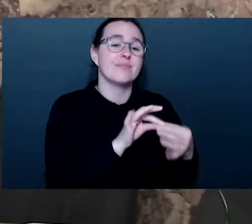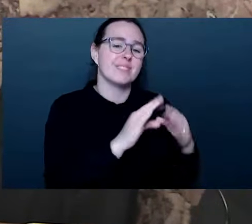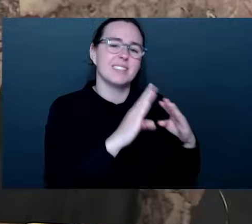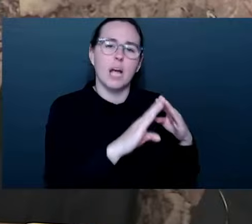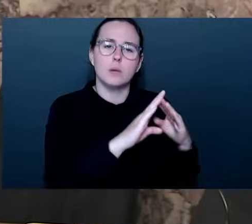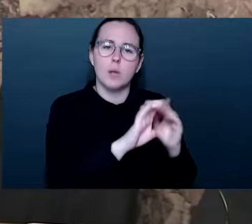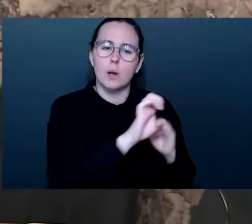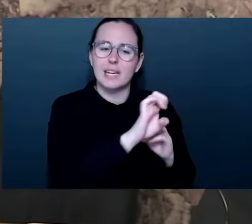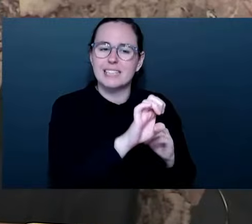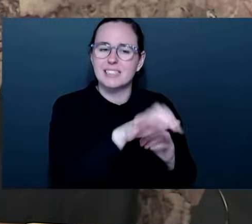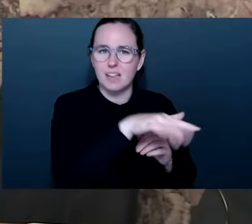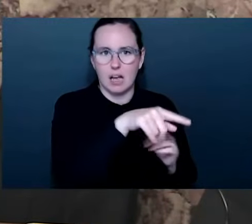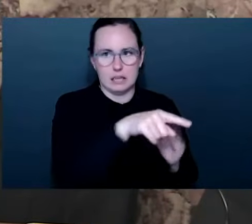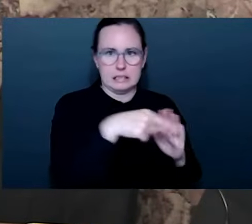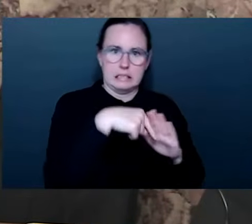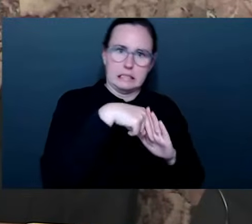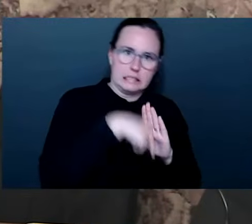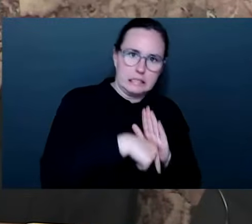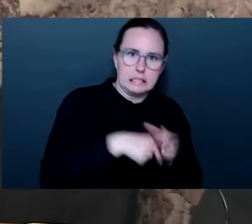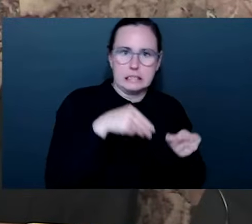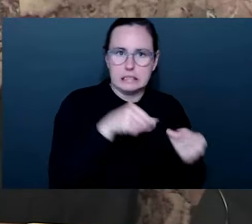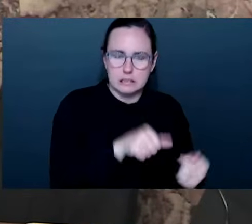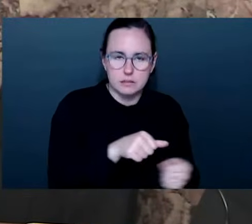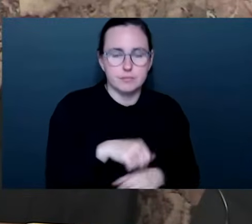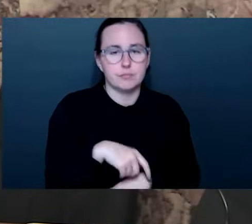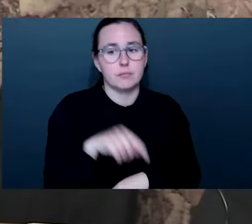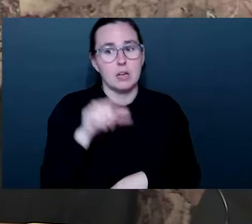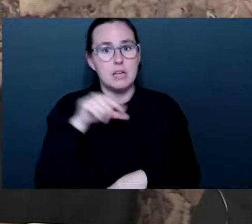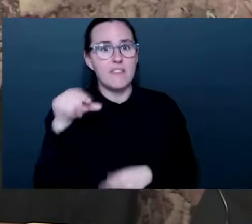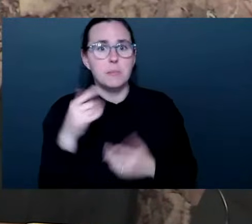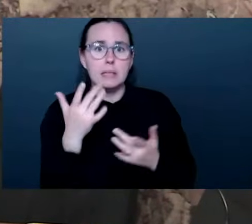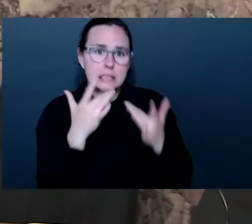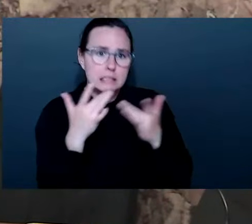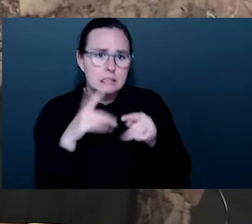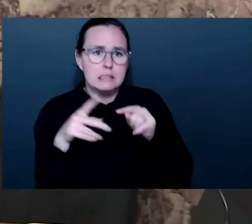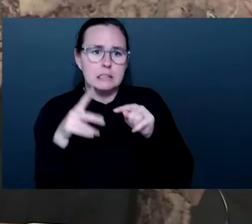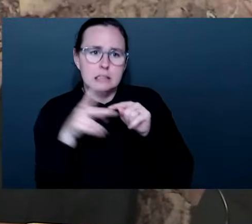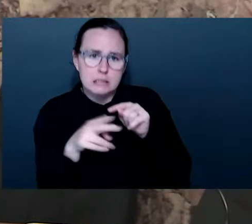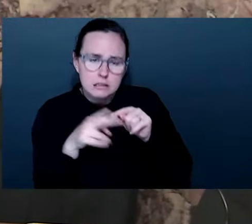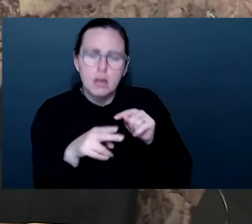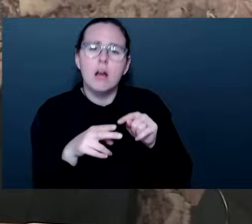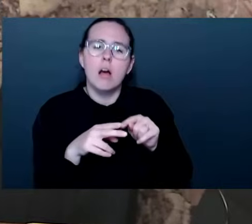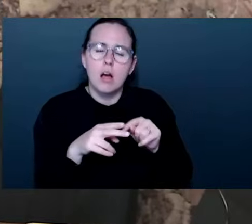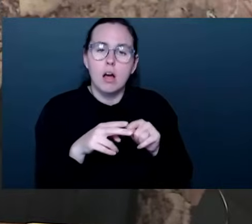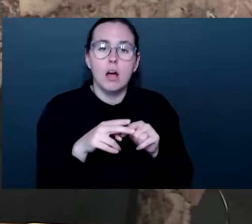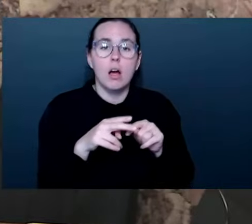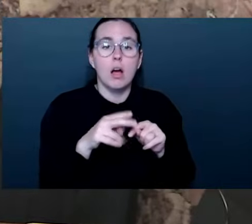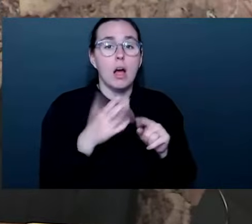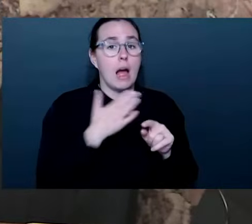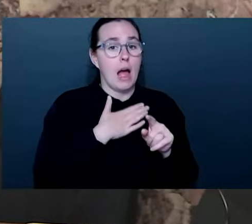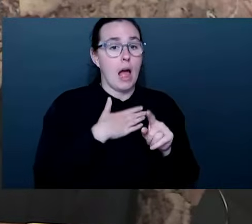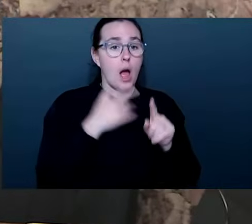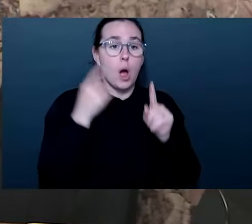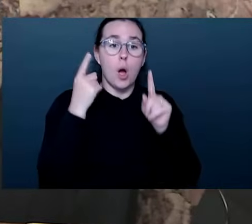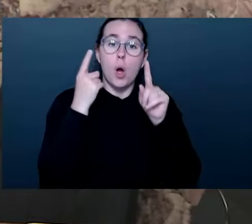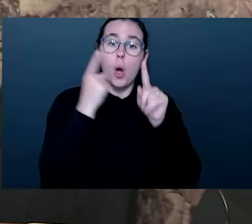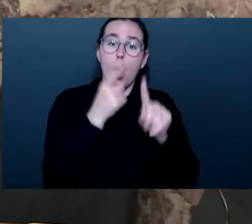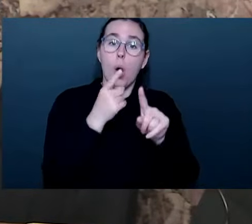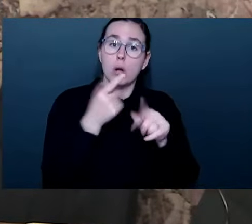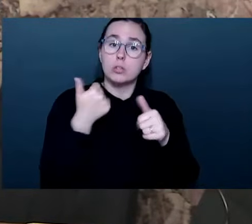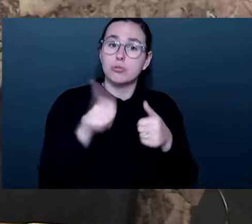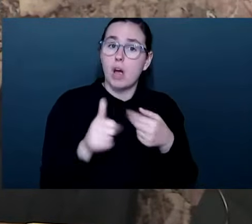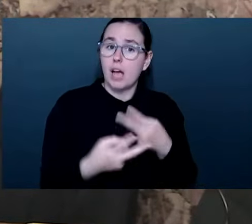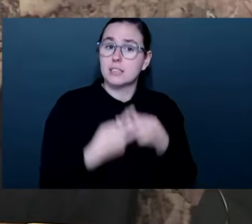government. We made a commitment that we would find $1.5 billion in savings in our first round, and we have, Honourable Speaker.